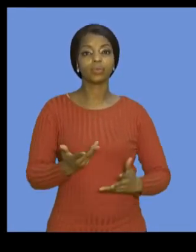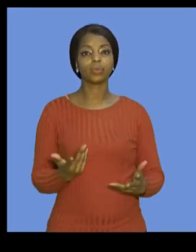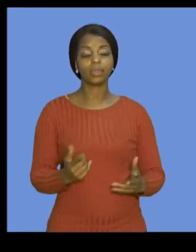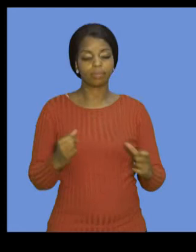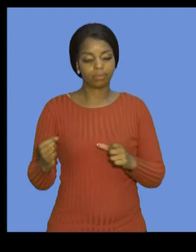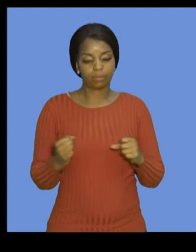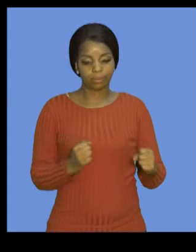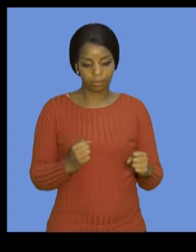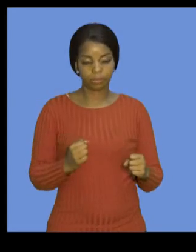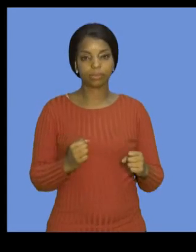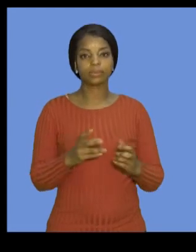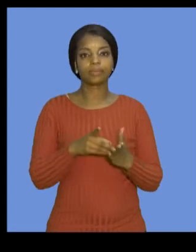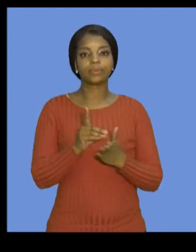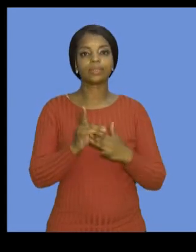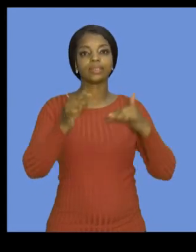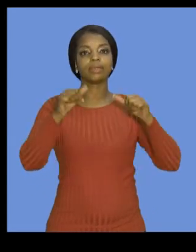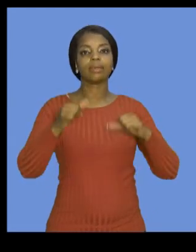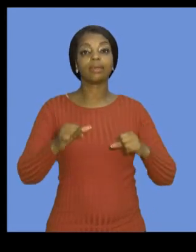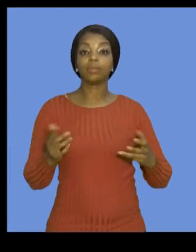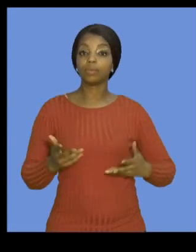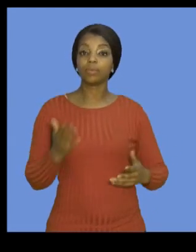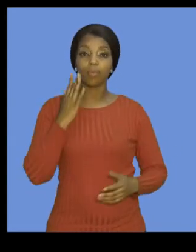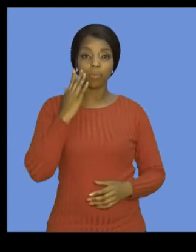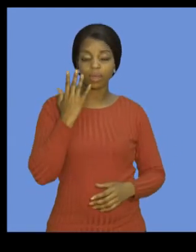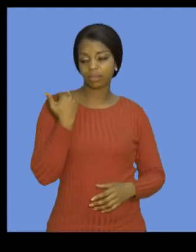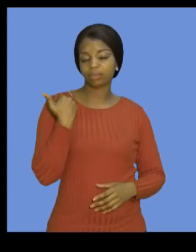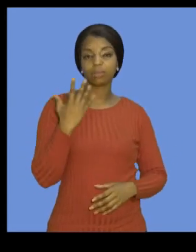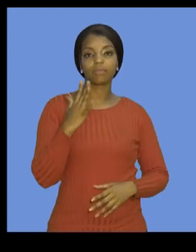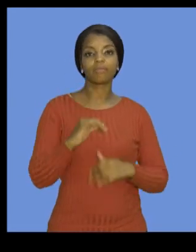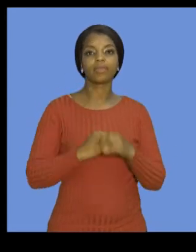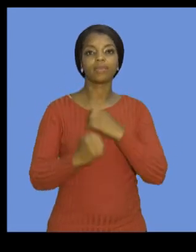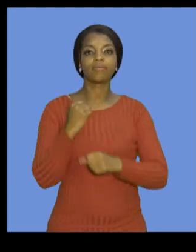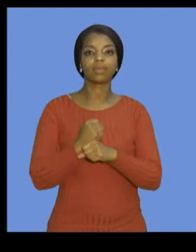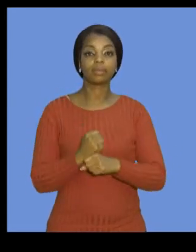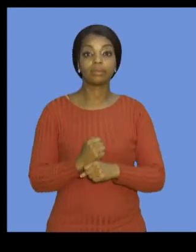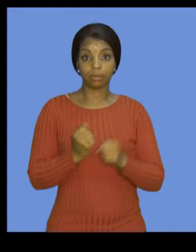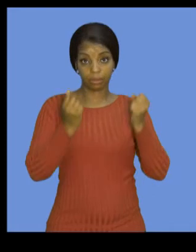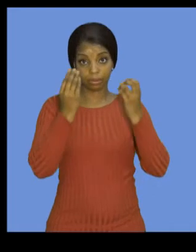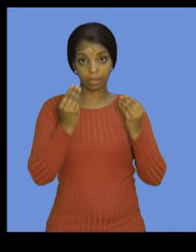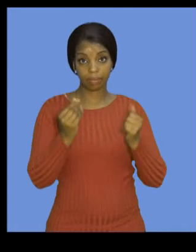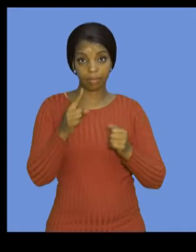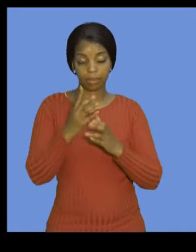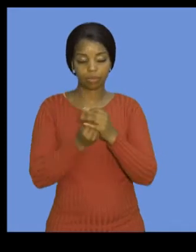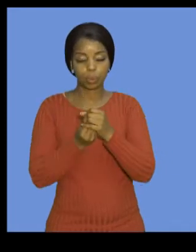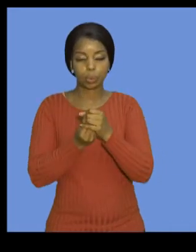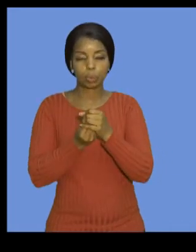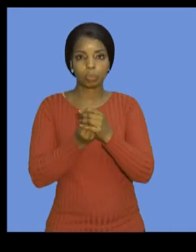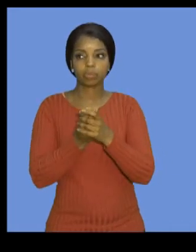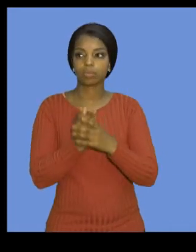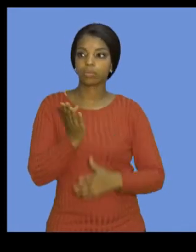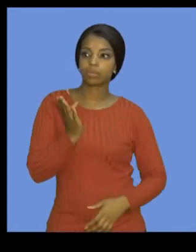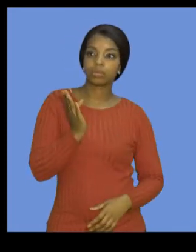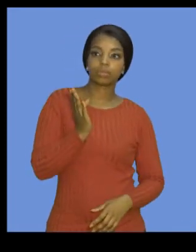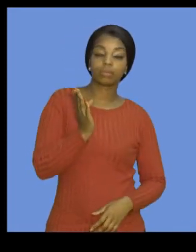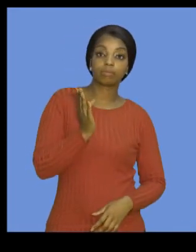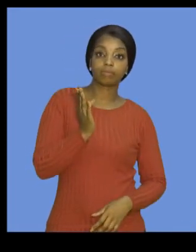5 years ago, right? And then the principal amount grew by that. So we need to understand this. This